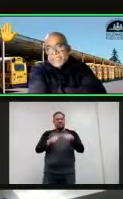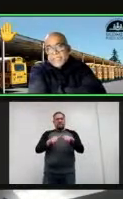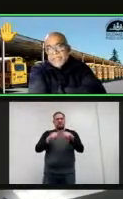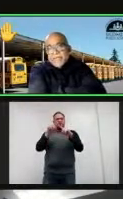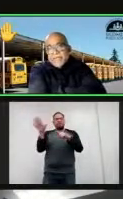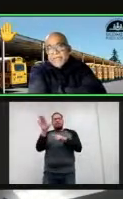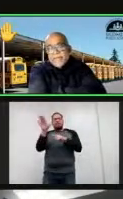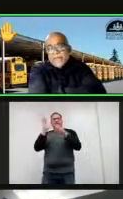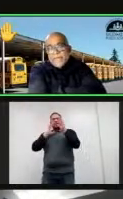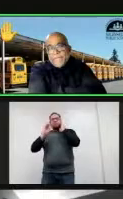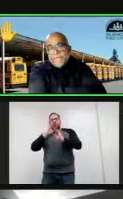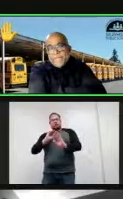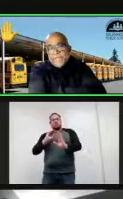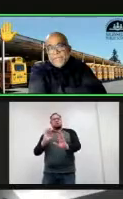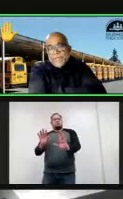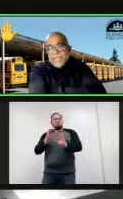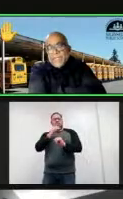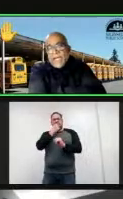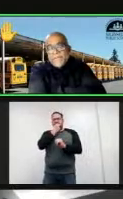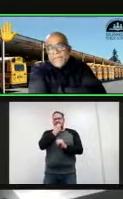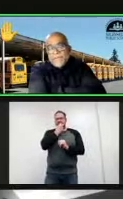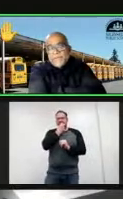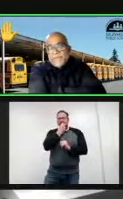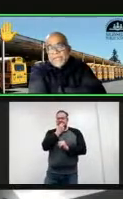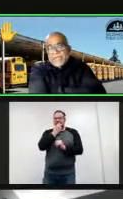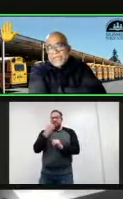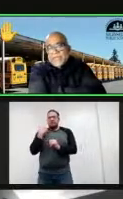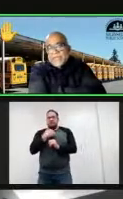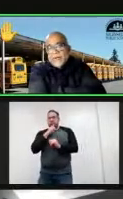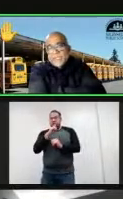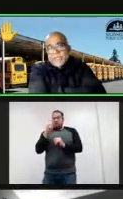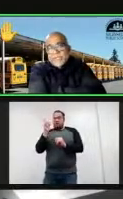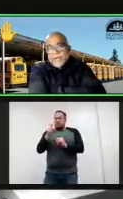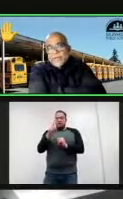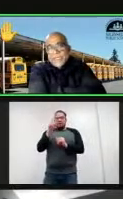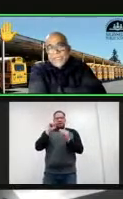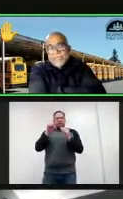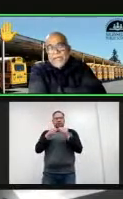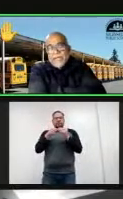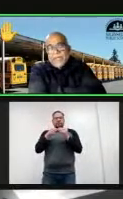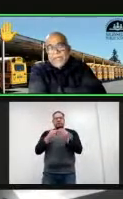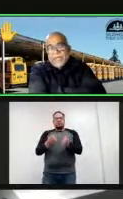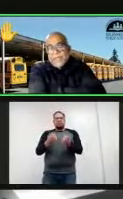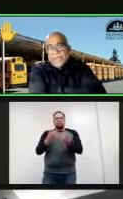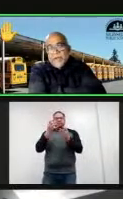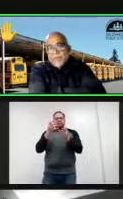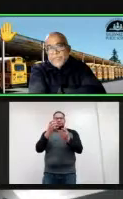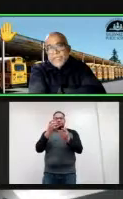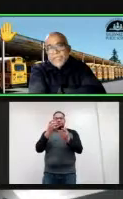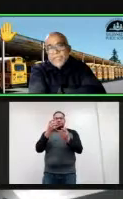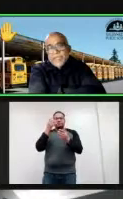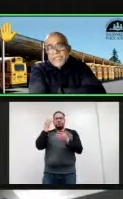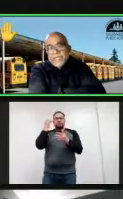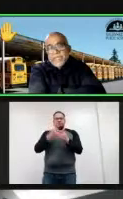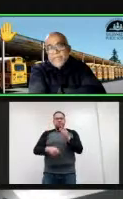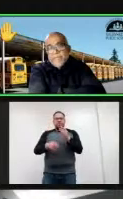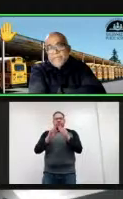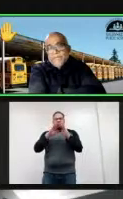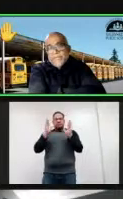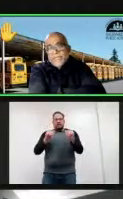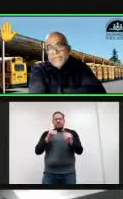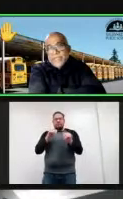experience. Because we really have to factor in the cost of housing. There's hardly any, I mean, housing in this